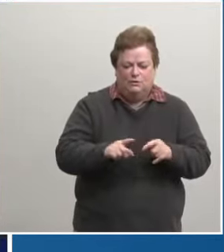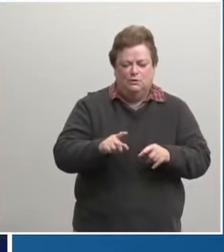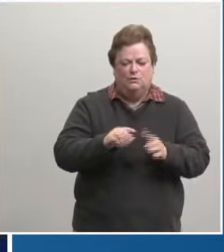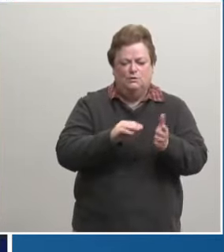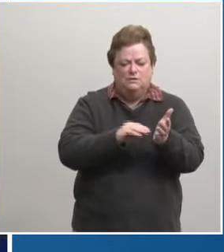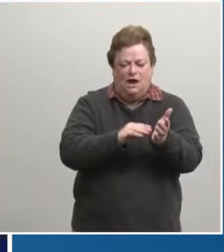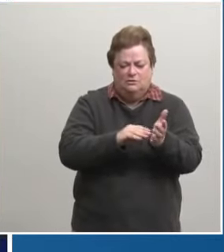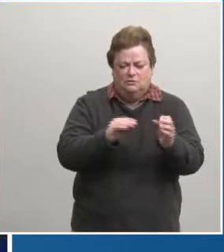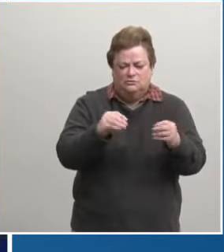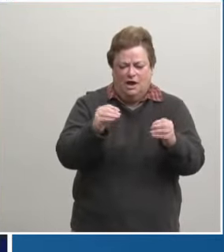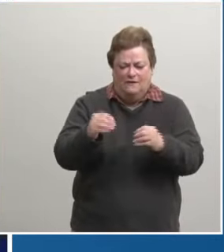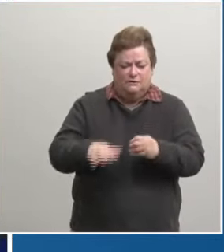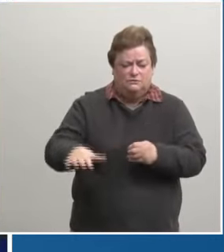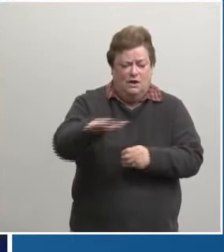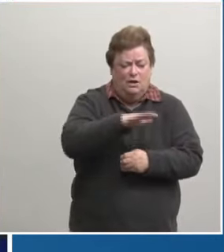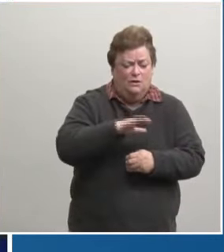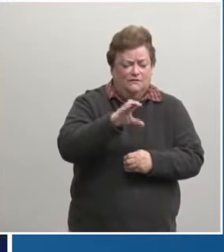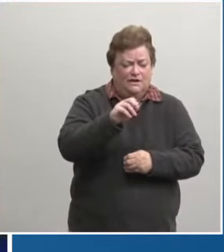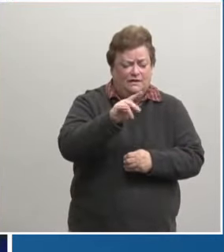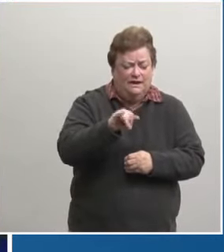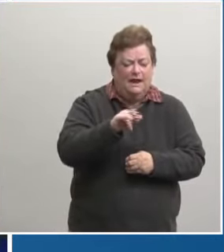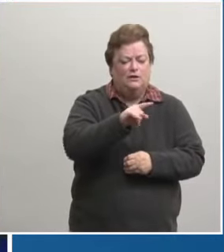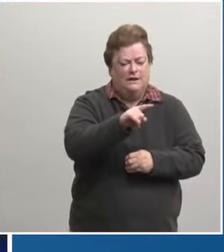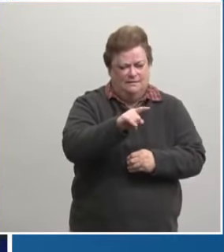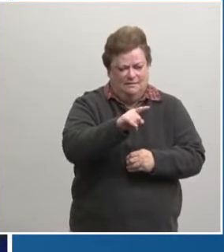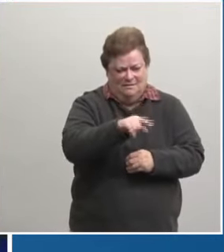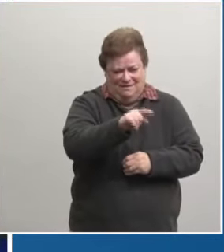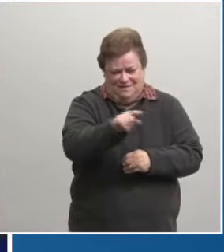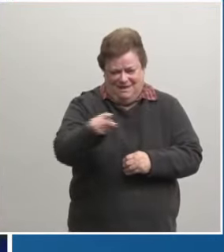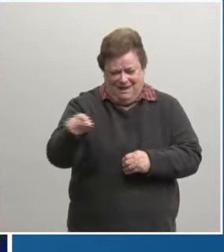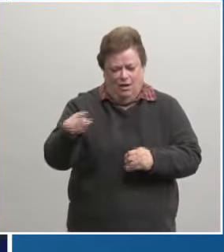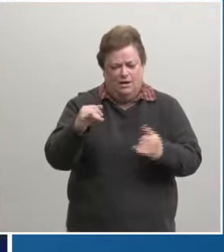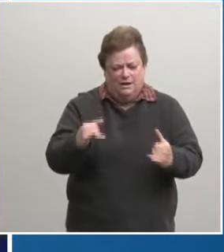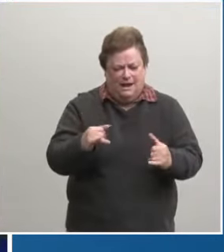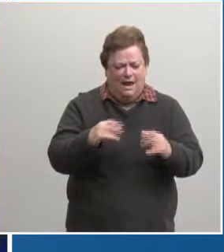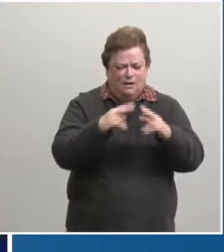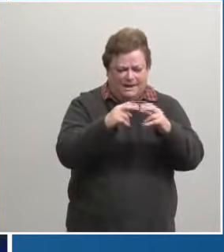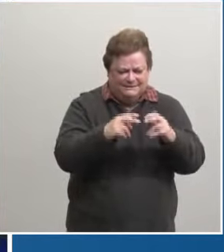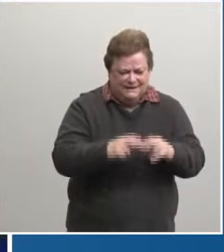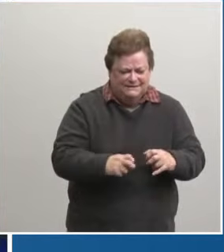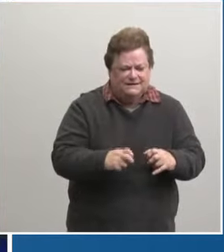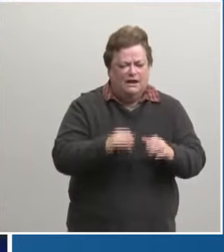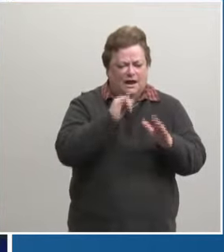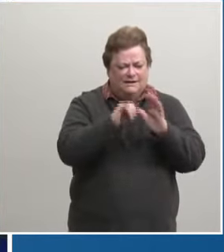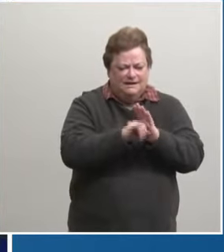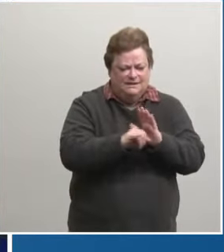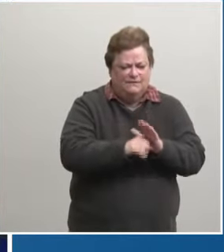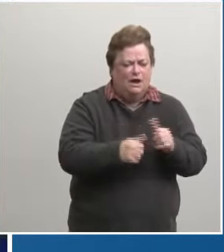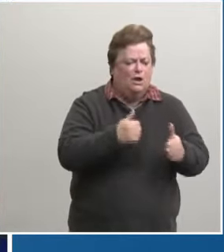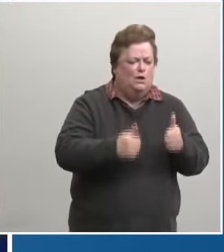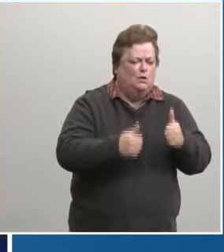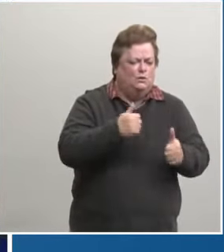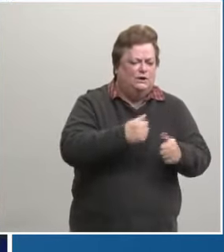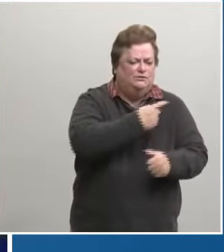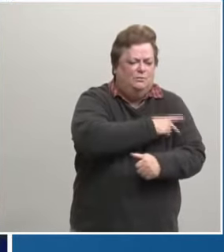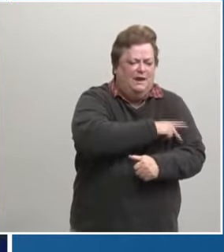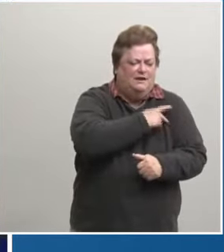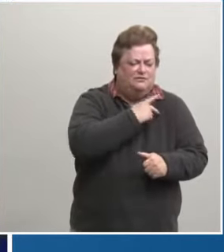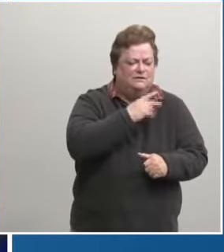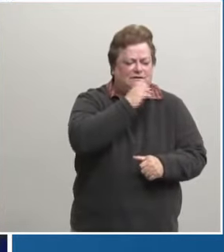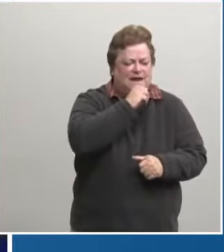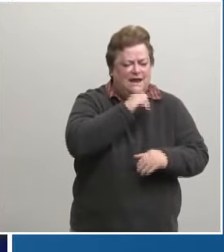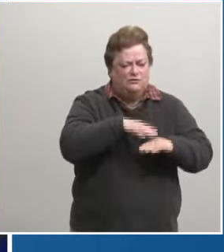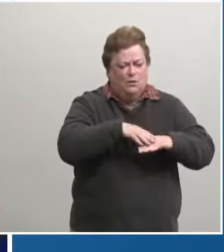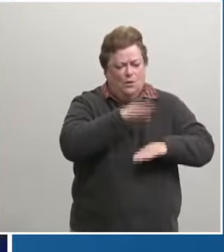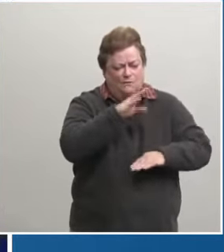throughout the county, and they are assessing and assisting us in identifying patients in their 65 and over